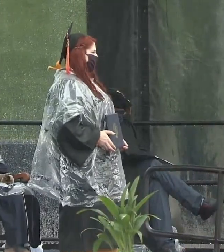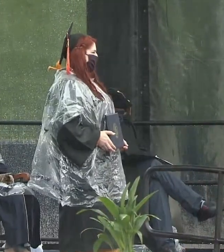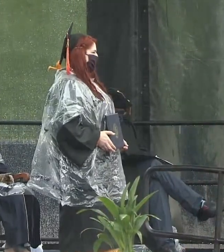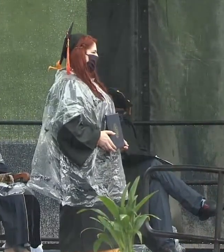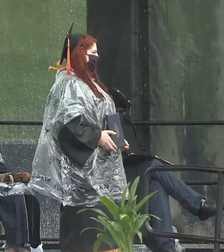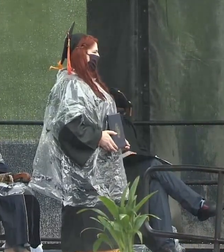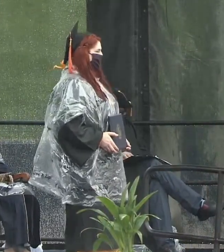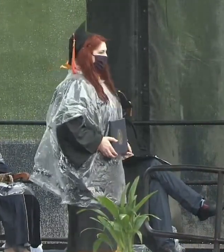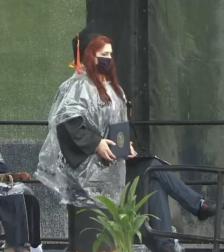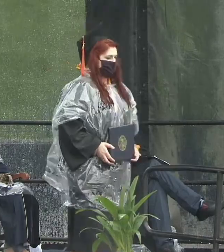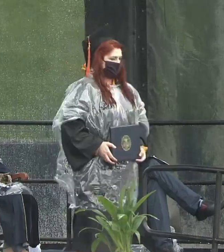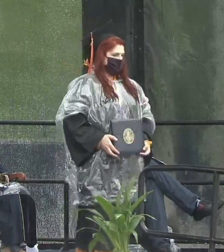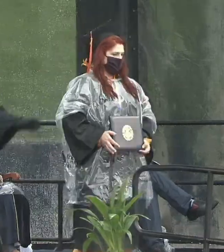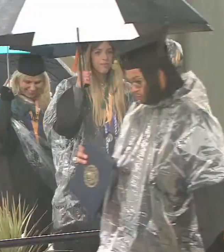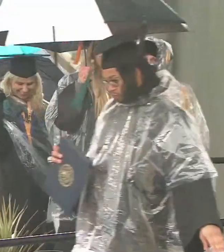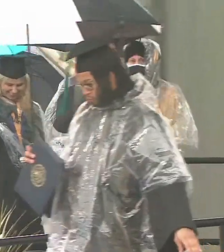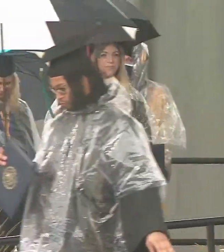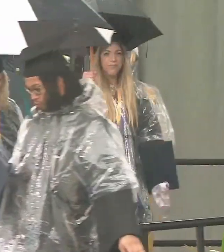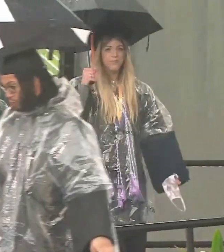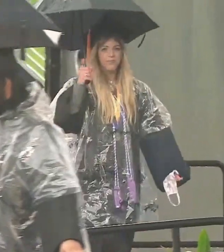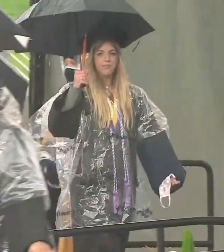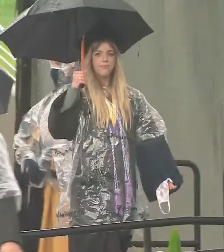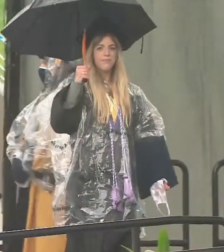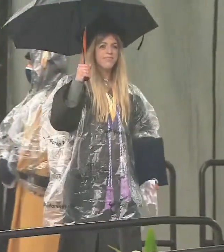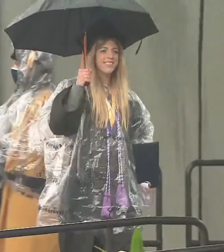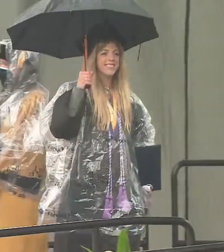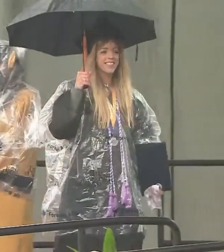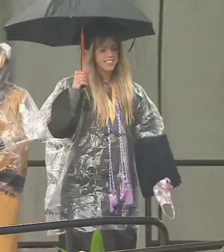Kristen R. Rafis.